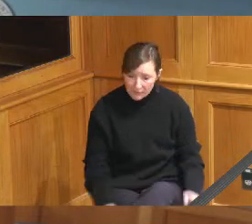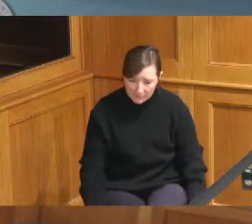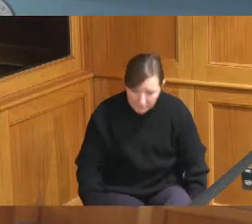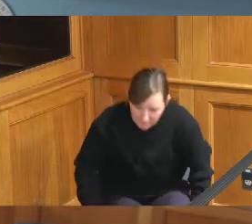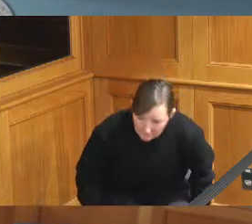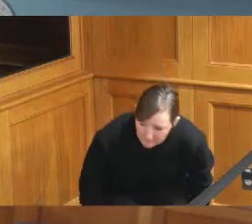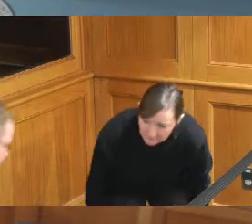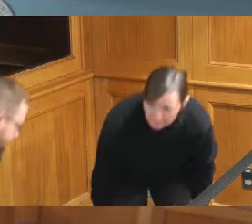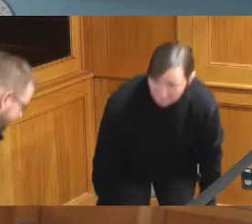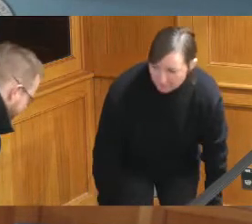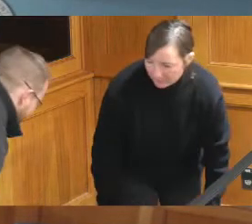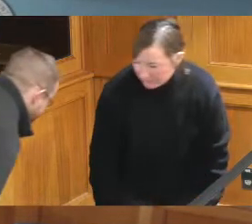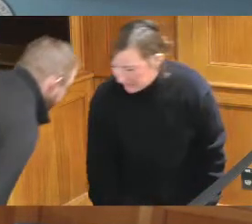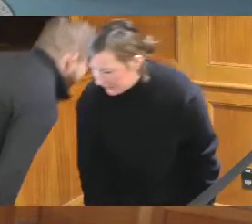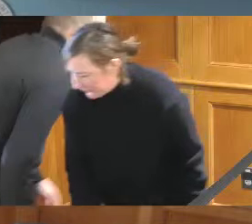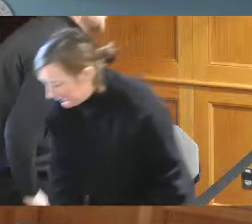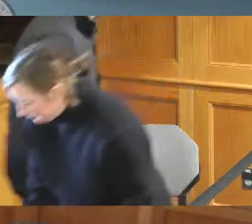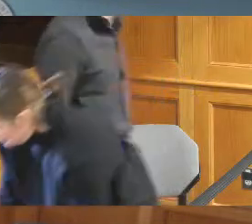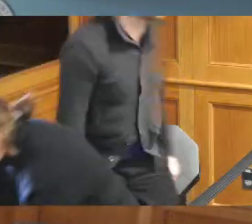Thank you.